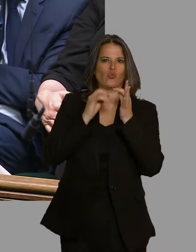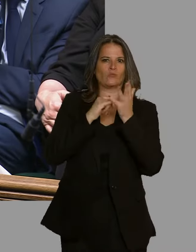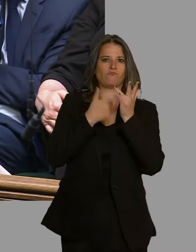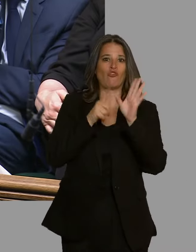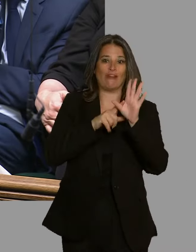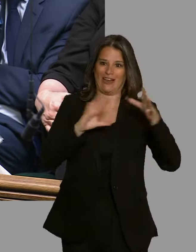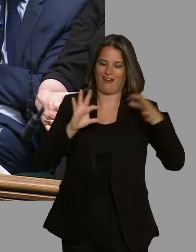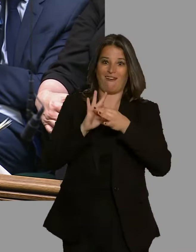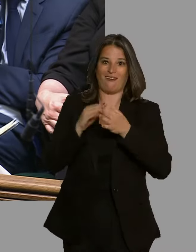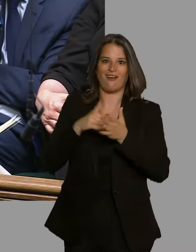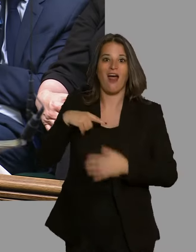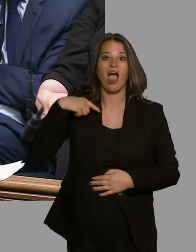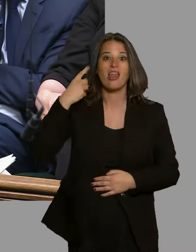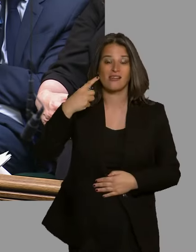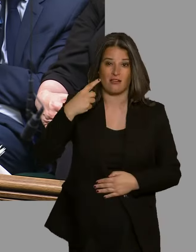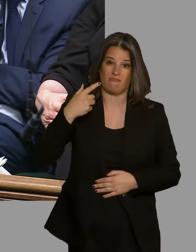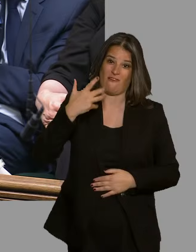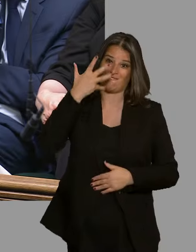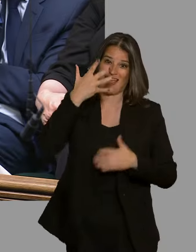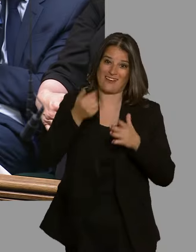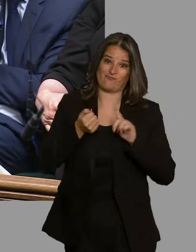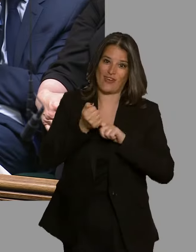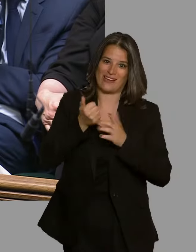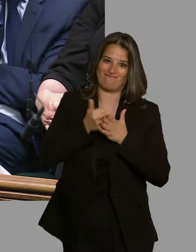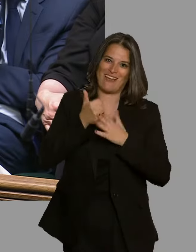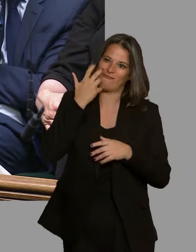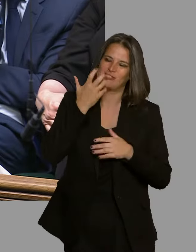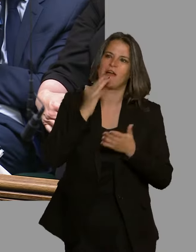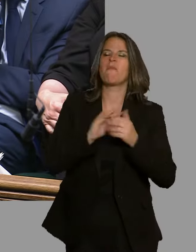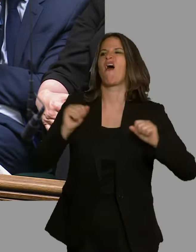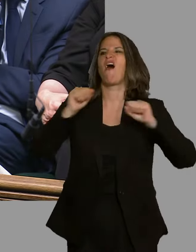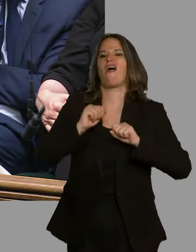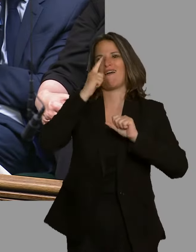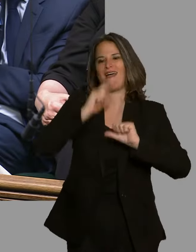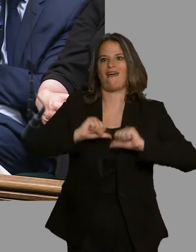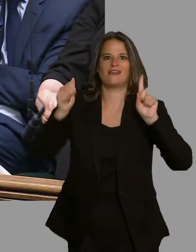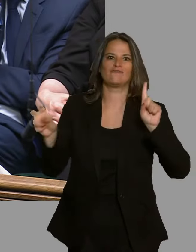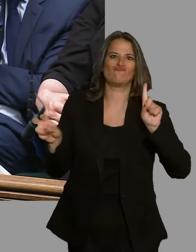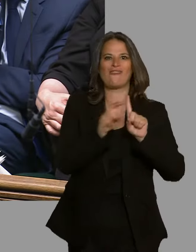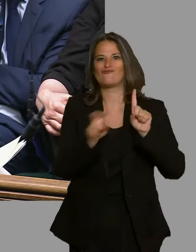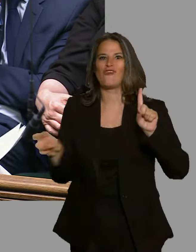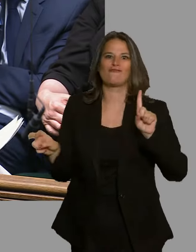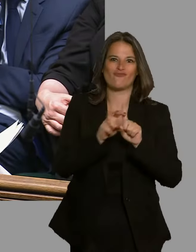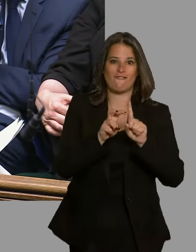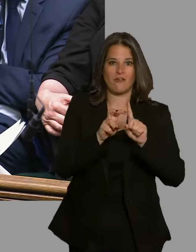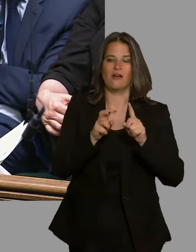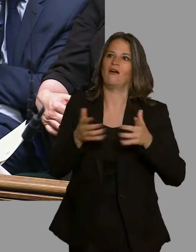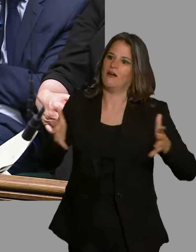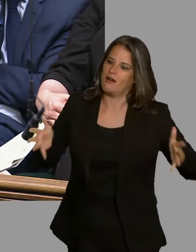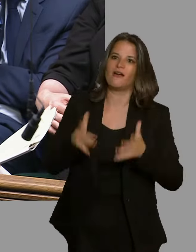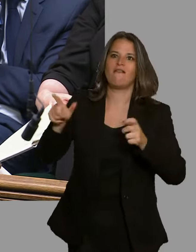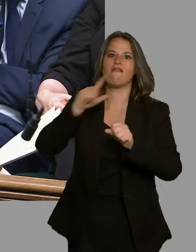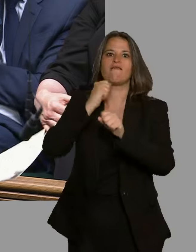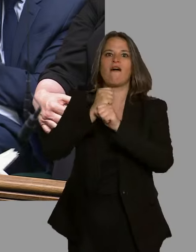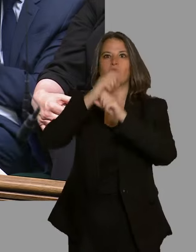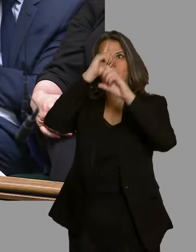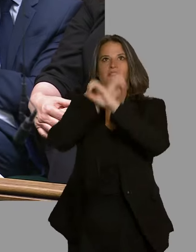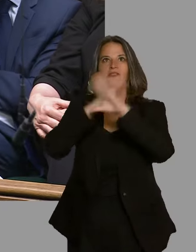on board, will the Prime Minister support our journey and urge the Office for Rail and Road to